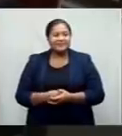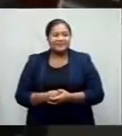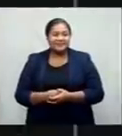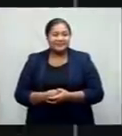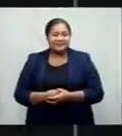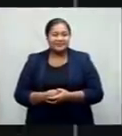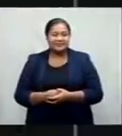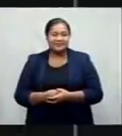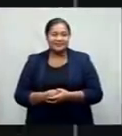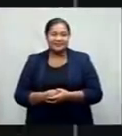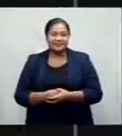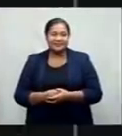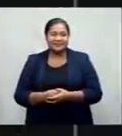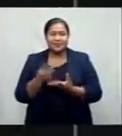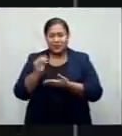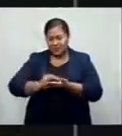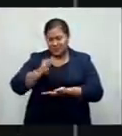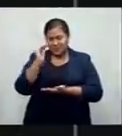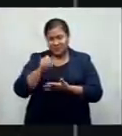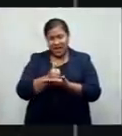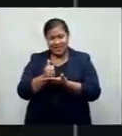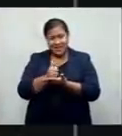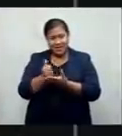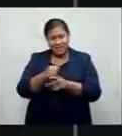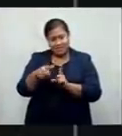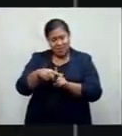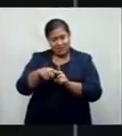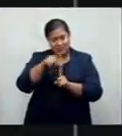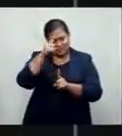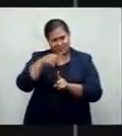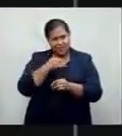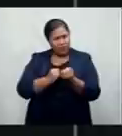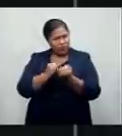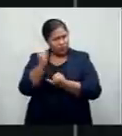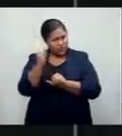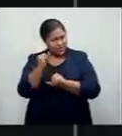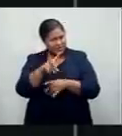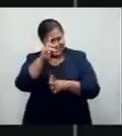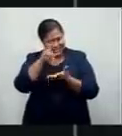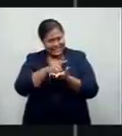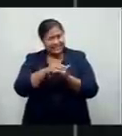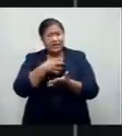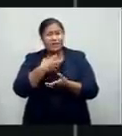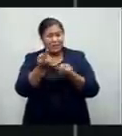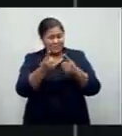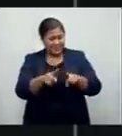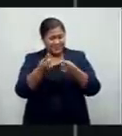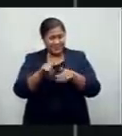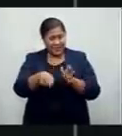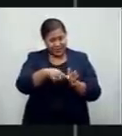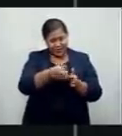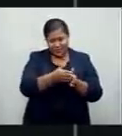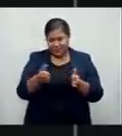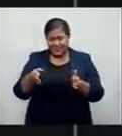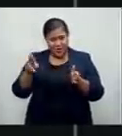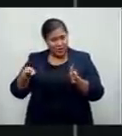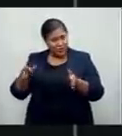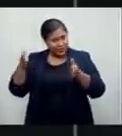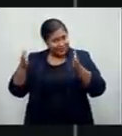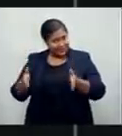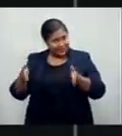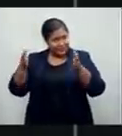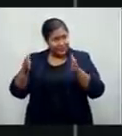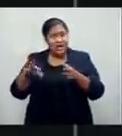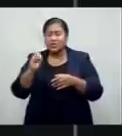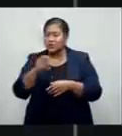FBC News. With the increase in case numbers, severe disease and more deaths in the Suva-Nosori containment zone, Fijians have been urged to